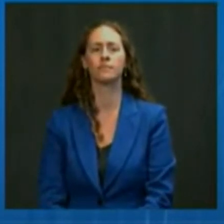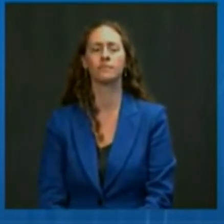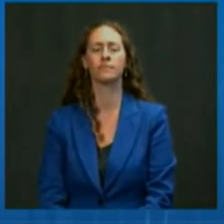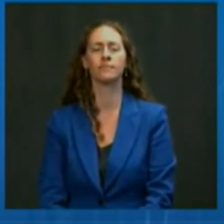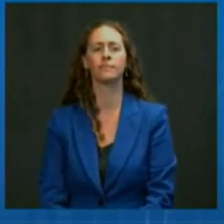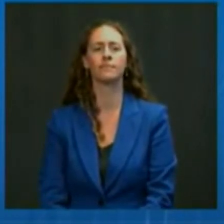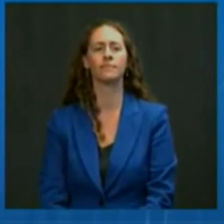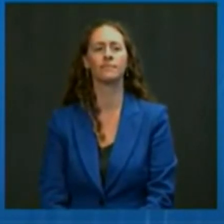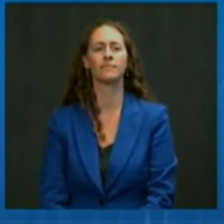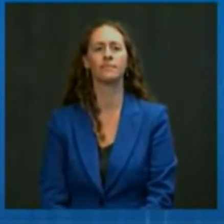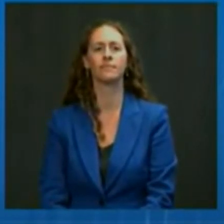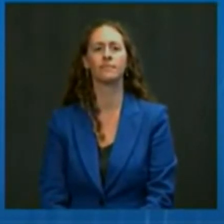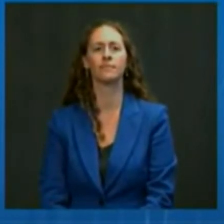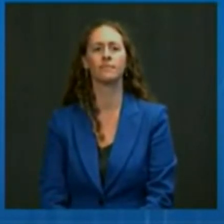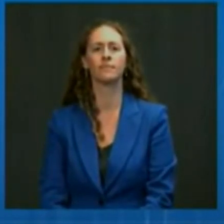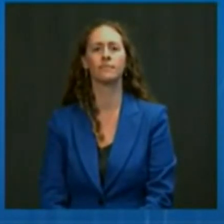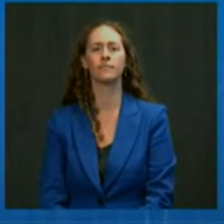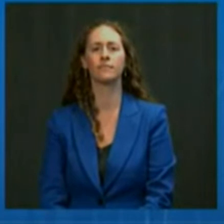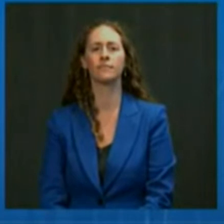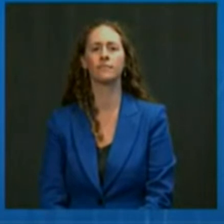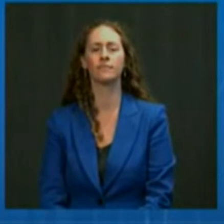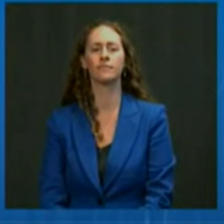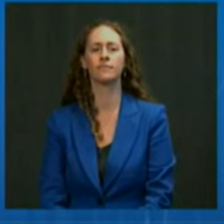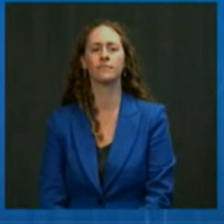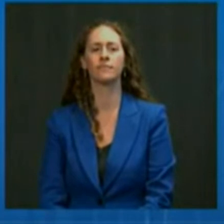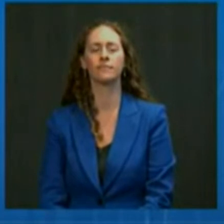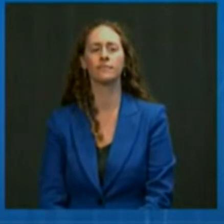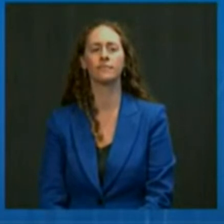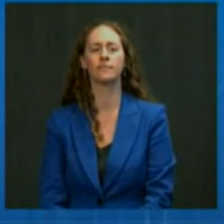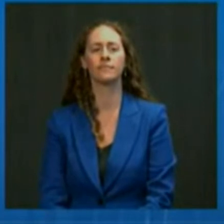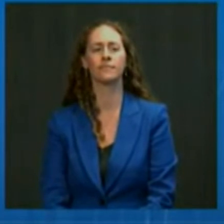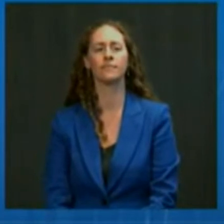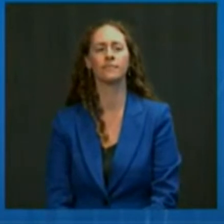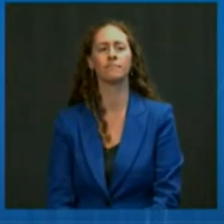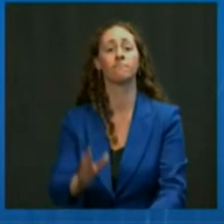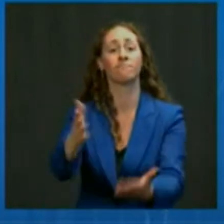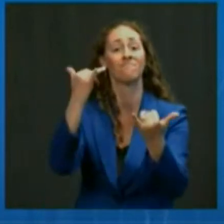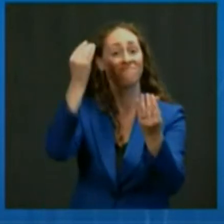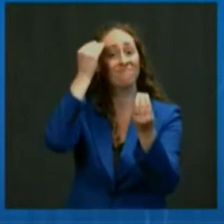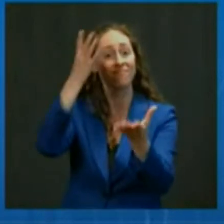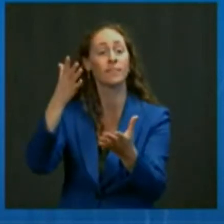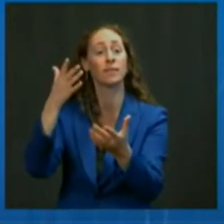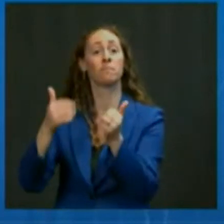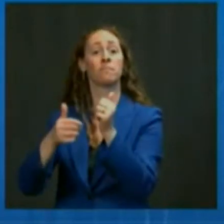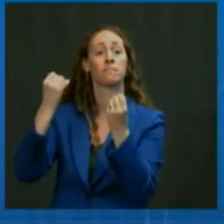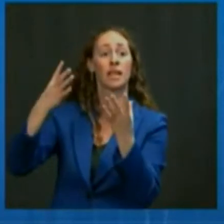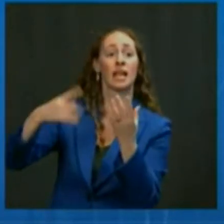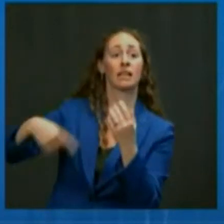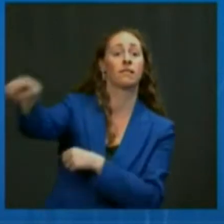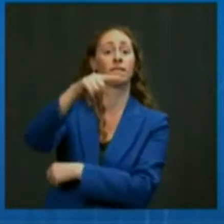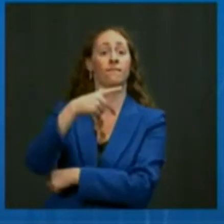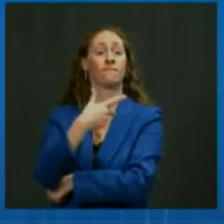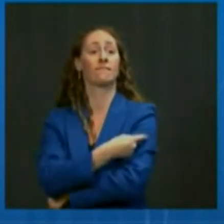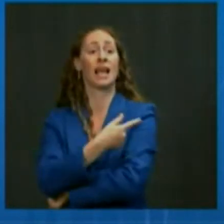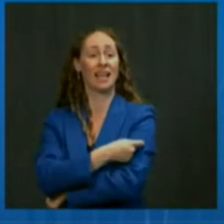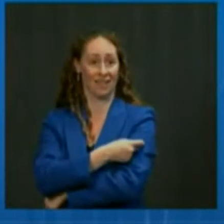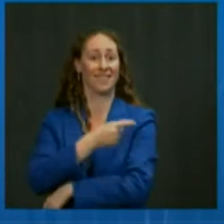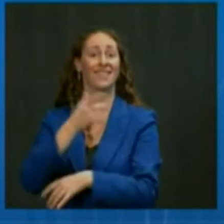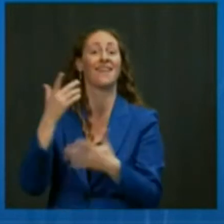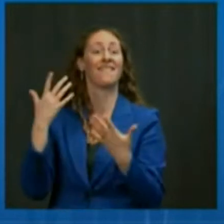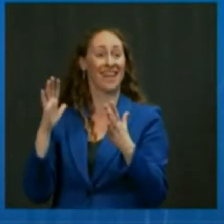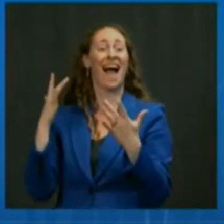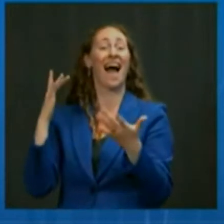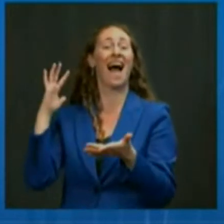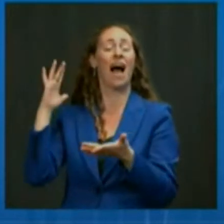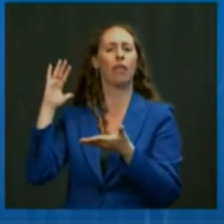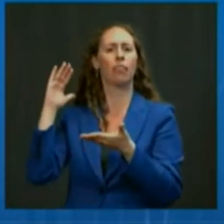plans. Recognizing that for most vaccines, there is a reduction in protection over time, we have been analyzing the data closely